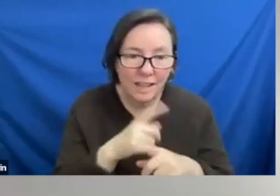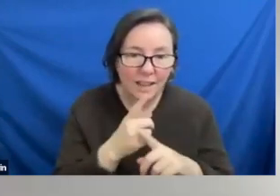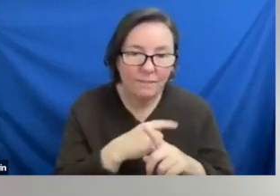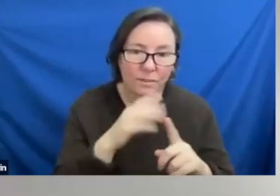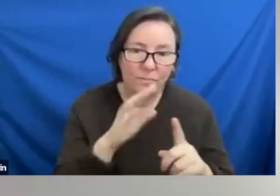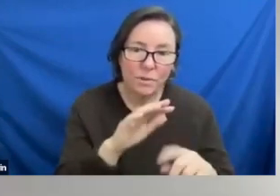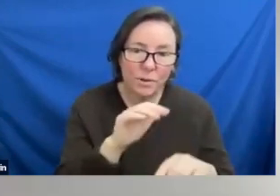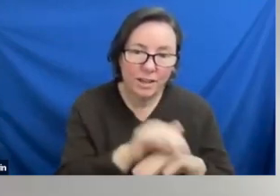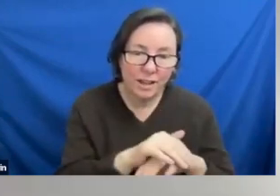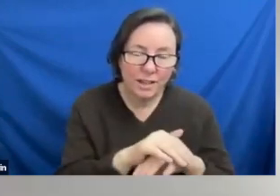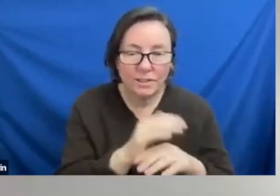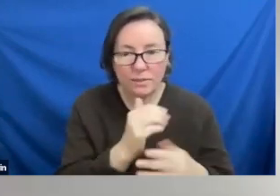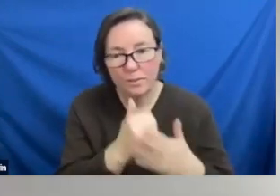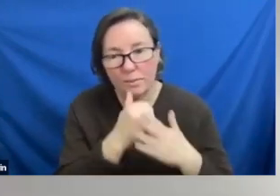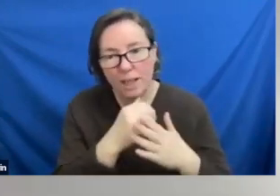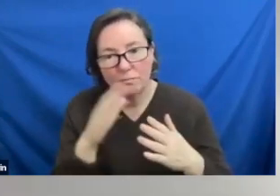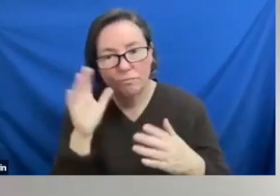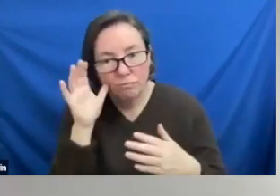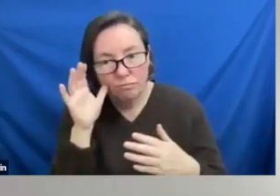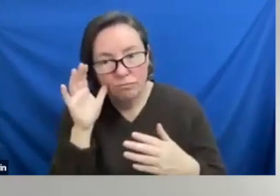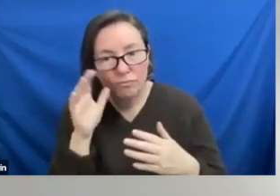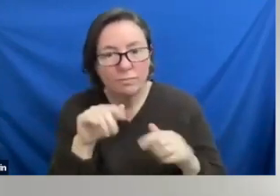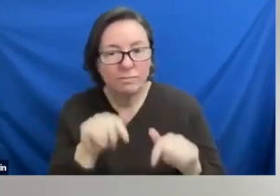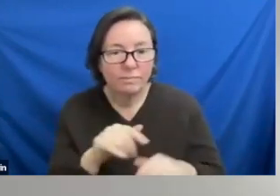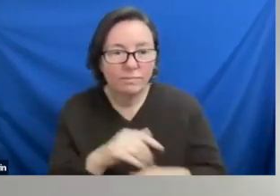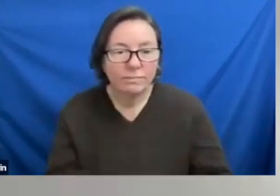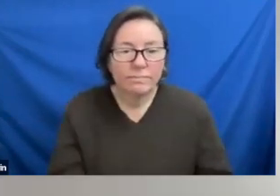to hear us out.